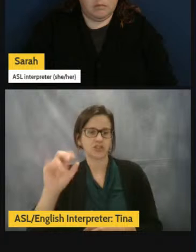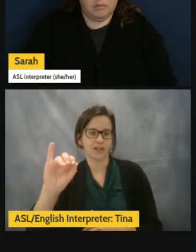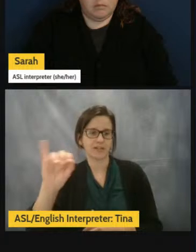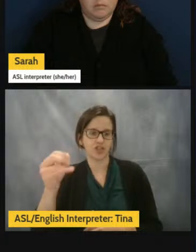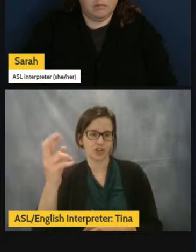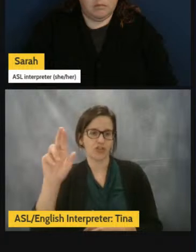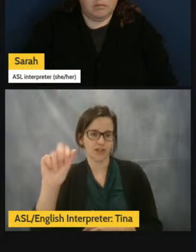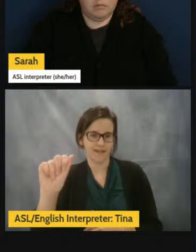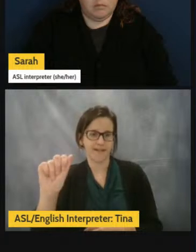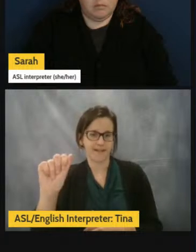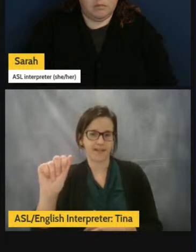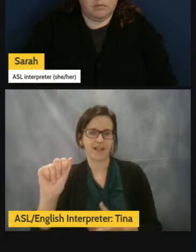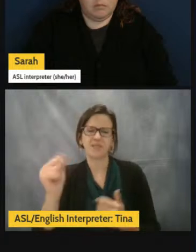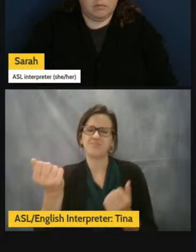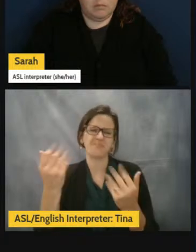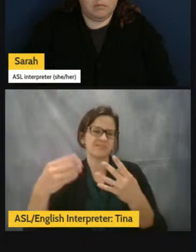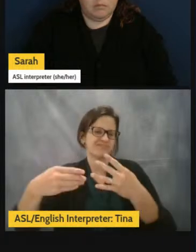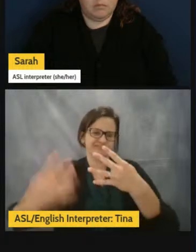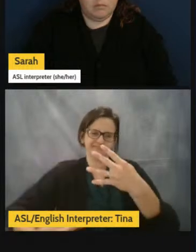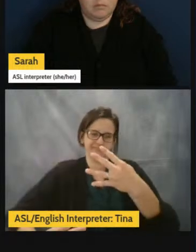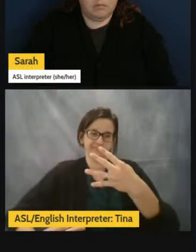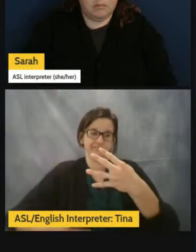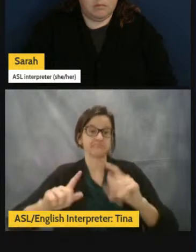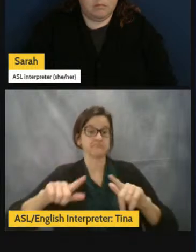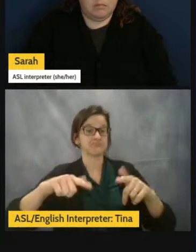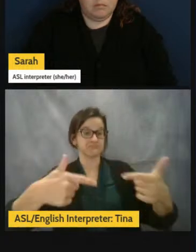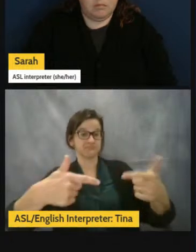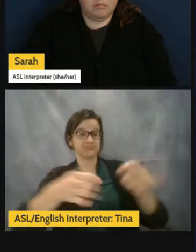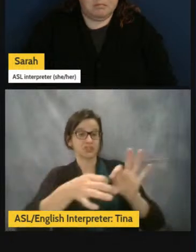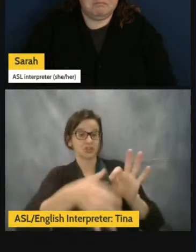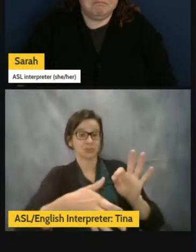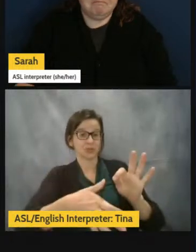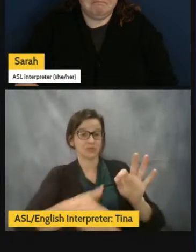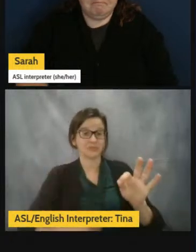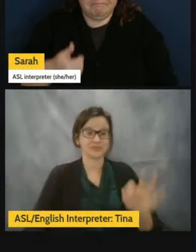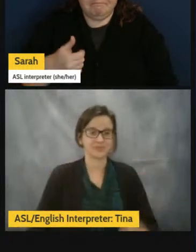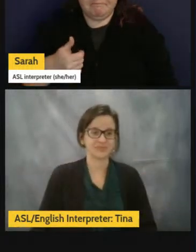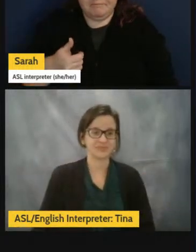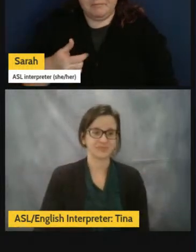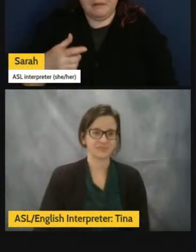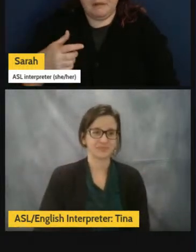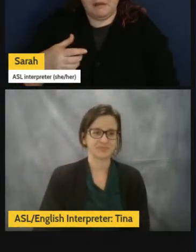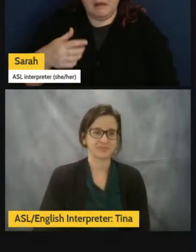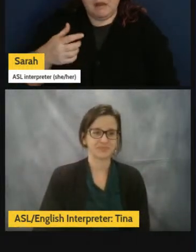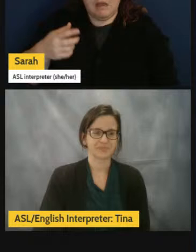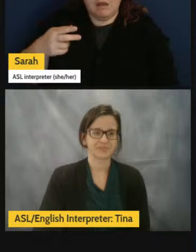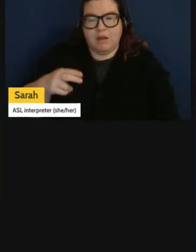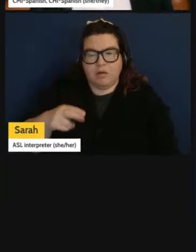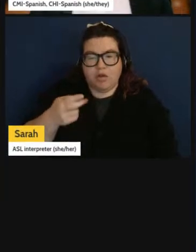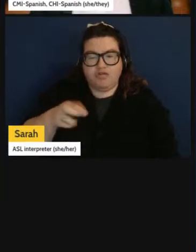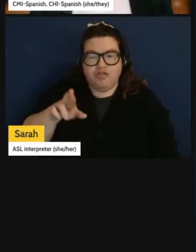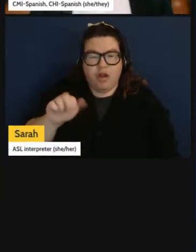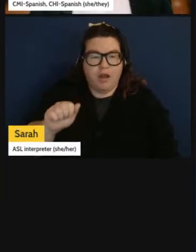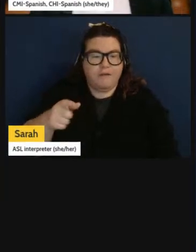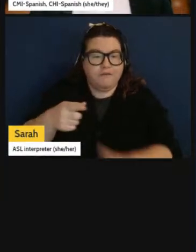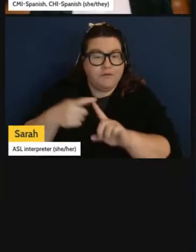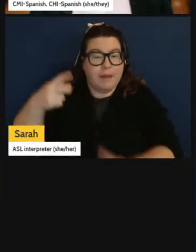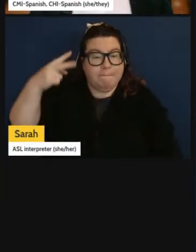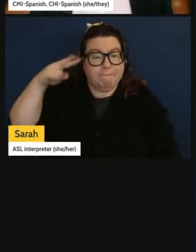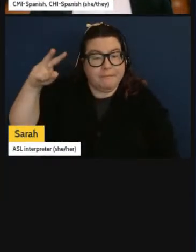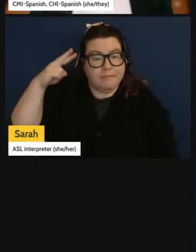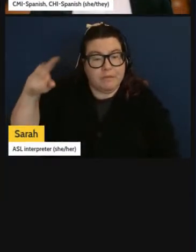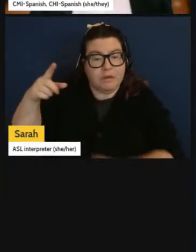Hijra, and so many more. Okay, so Muxe is actually a gender identity from Mexico, from Zapotec